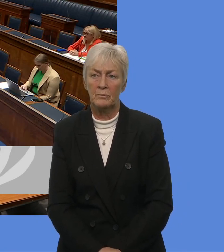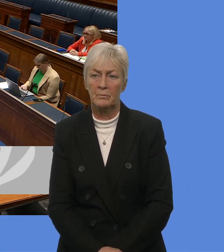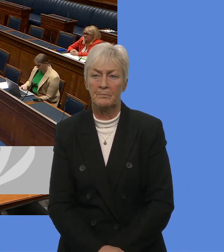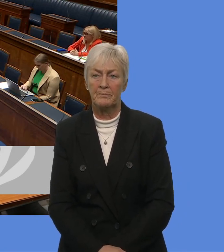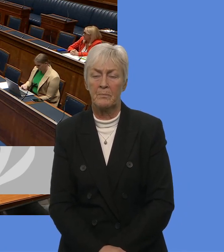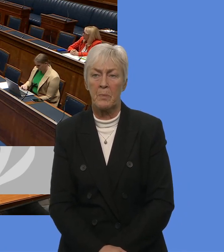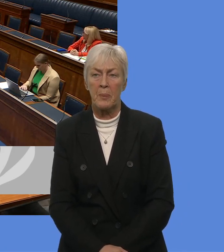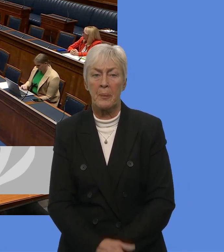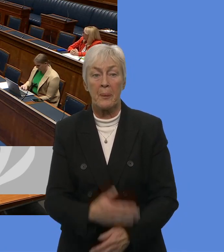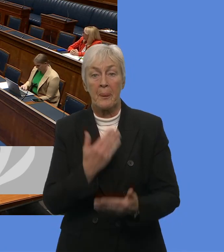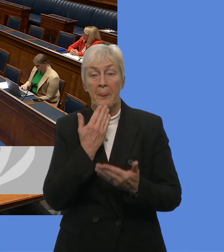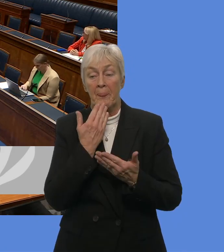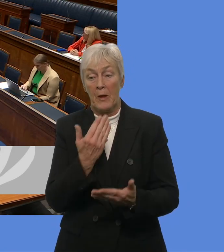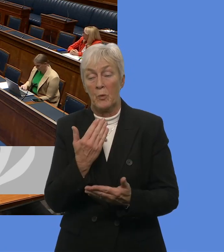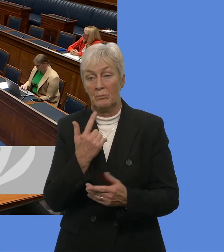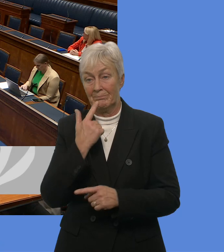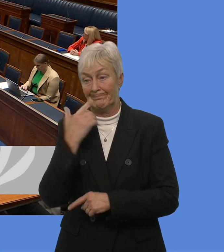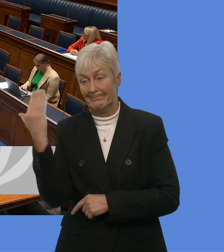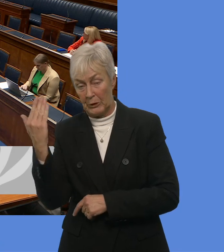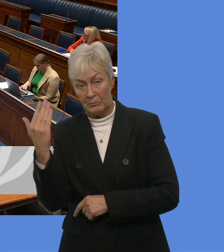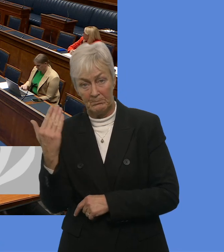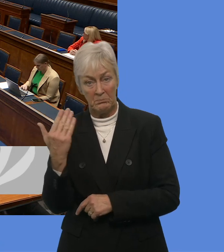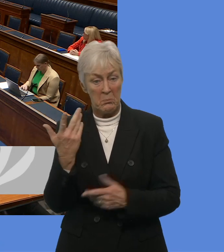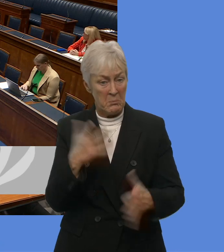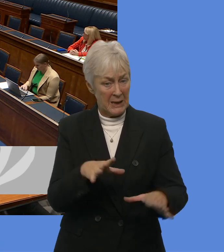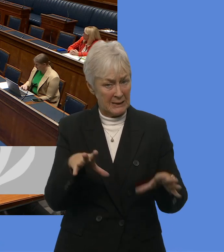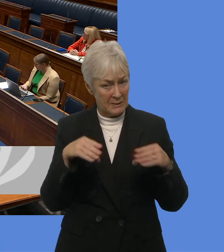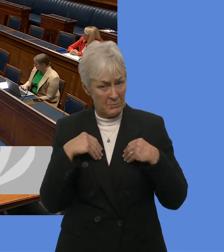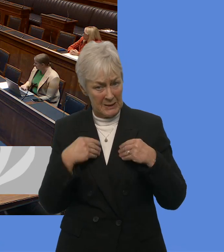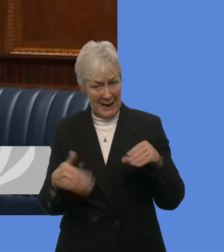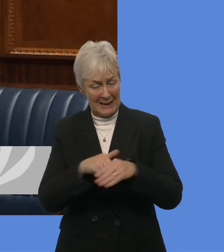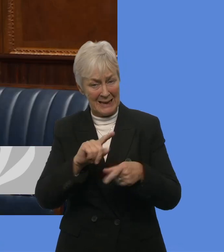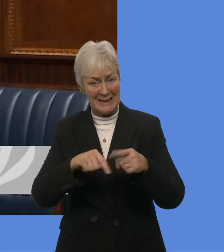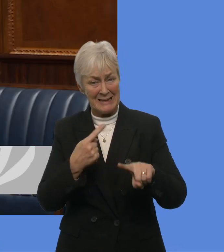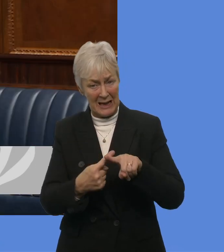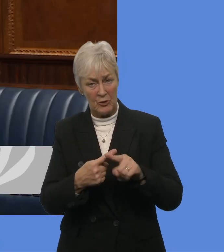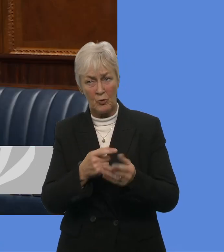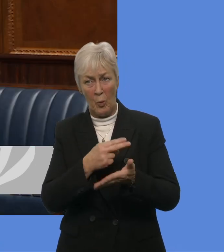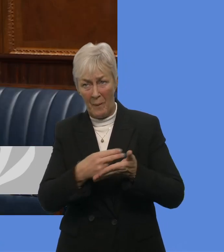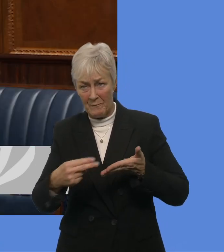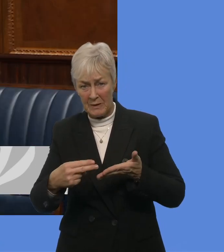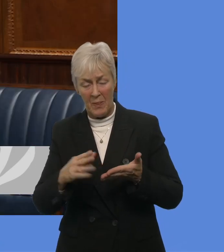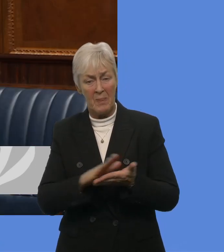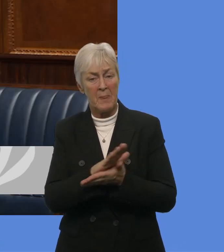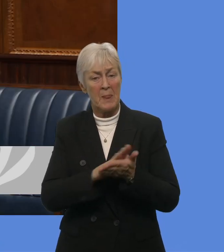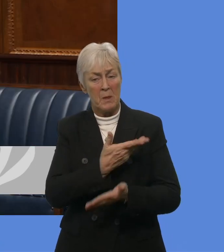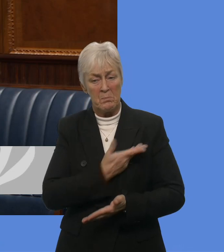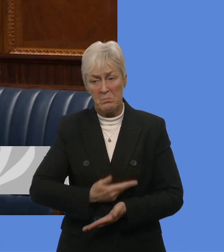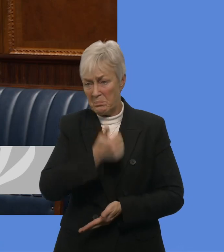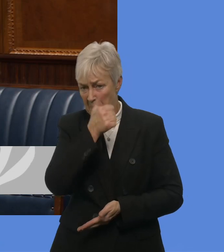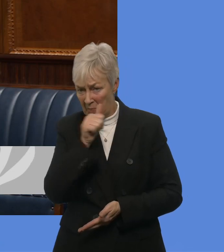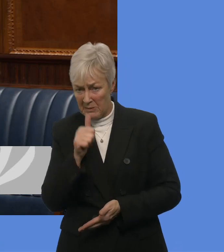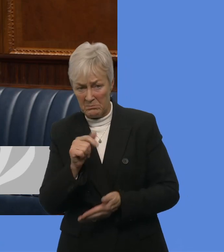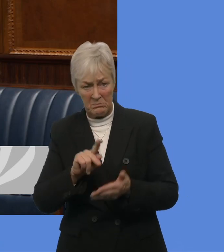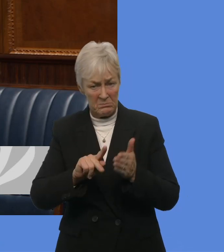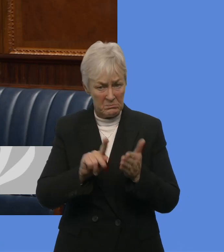Thank you, Mr. Speaker. Is there an acceptance within the Executive Office that sectarianism and racism are two sides of the same coin, and that on